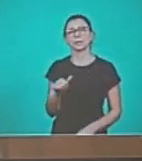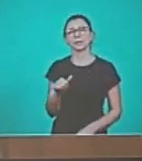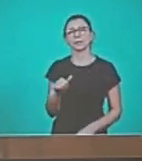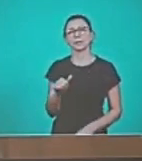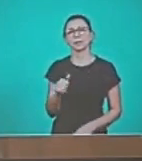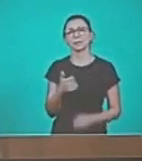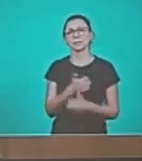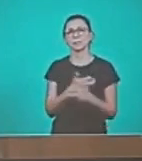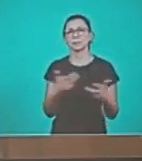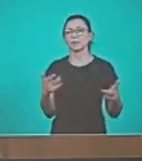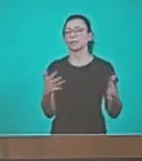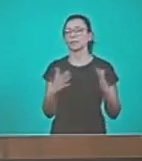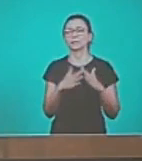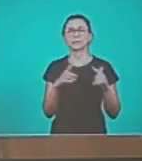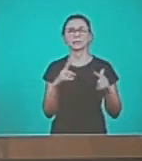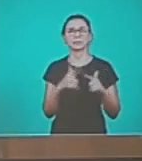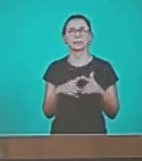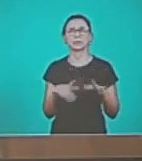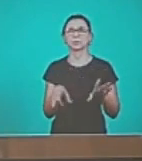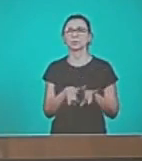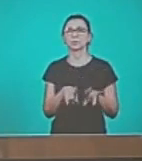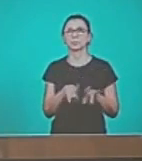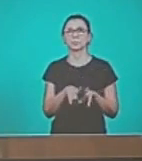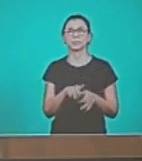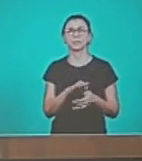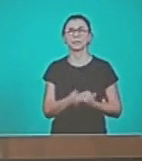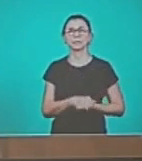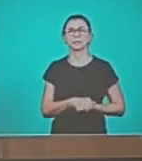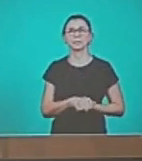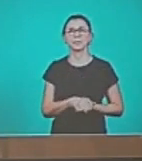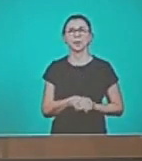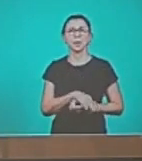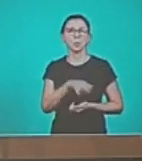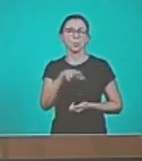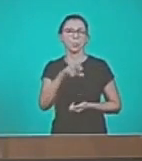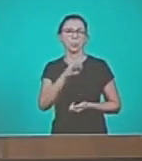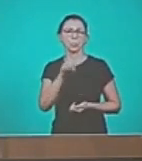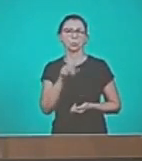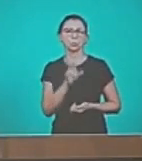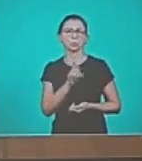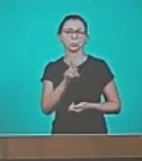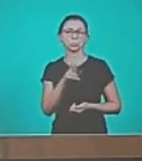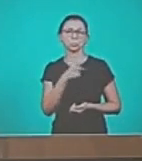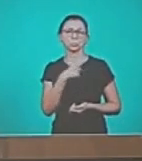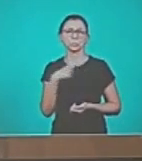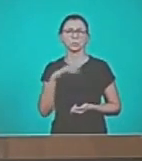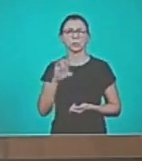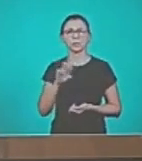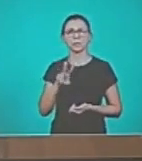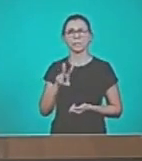Brazil, and other church here. The brother in Junior from Pastor Everaldo